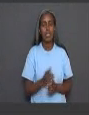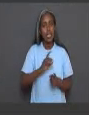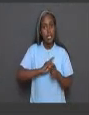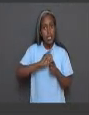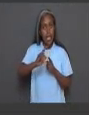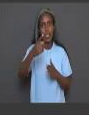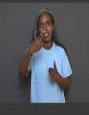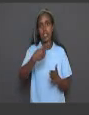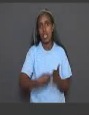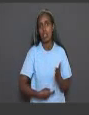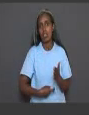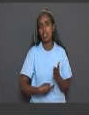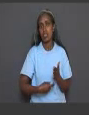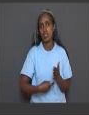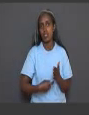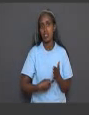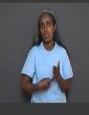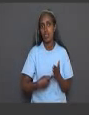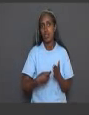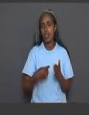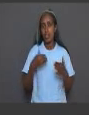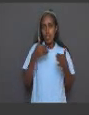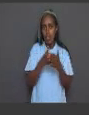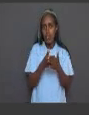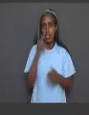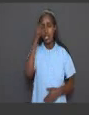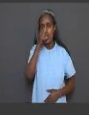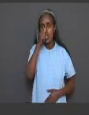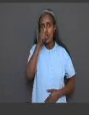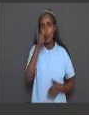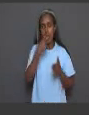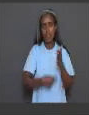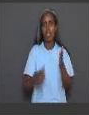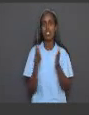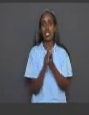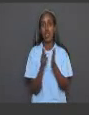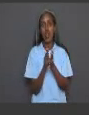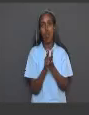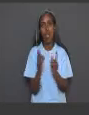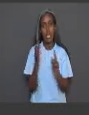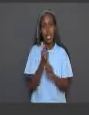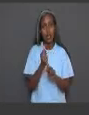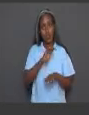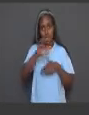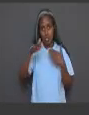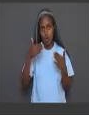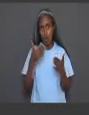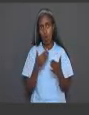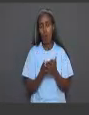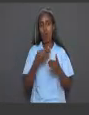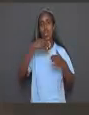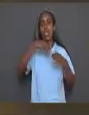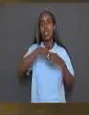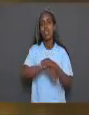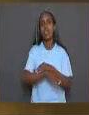Direct taxes, according to Ethiopian tax law, include all income